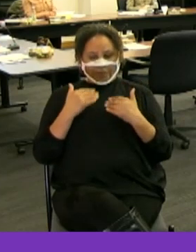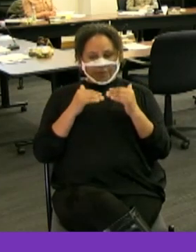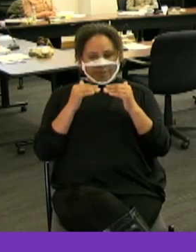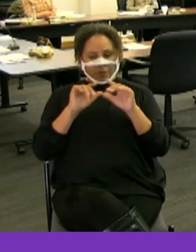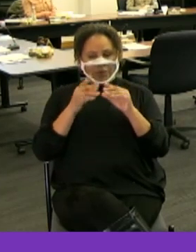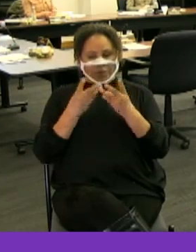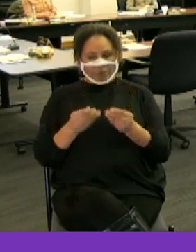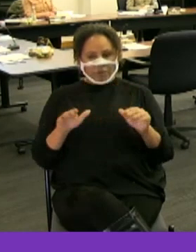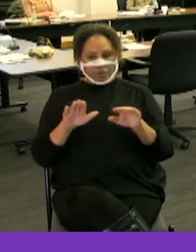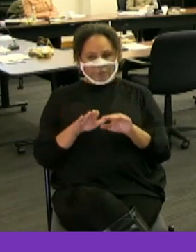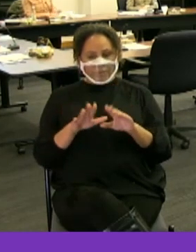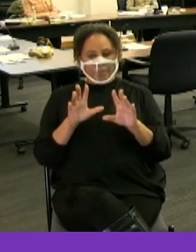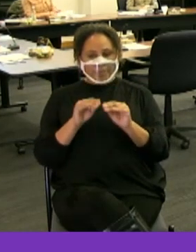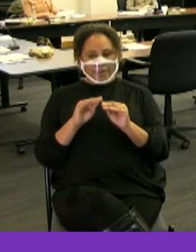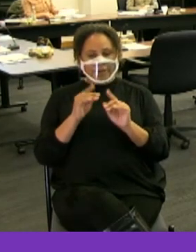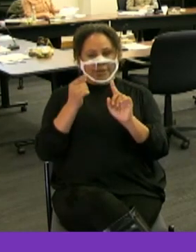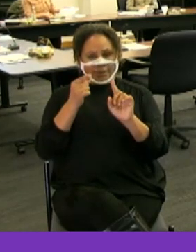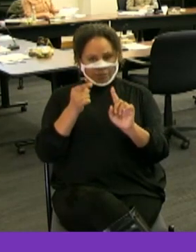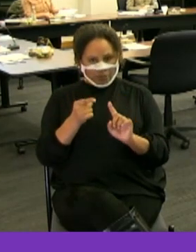And